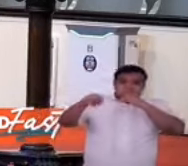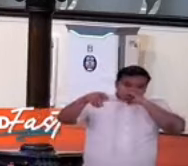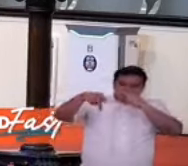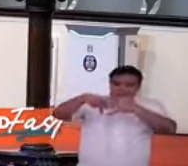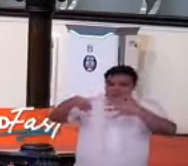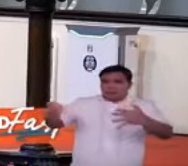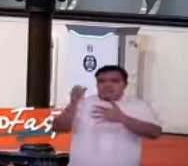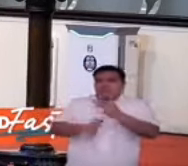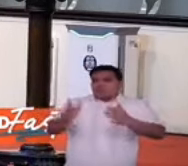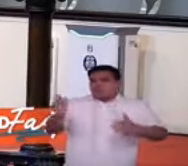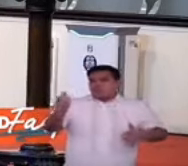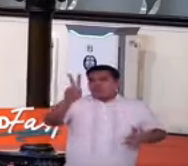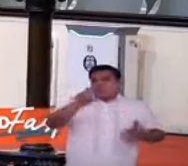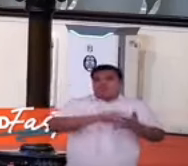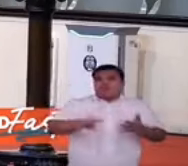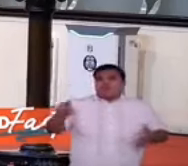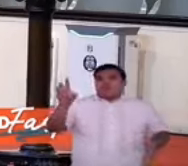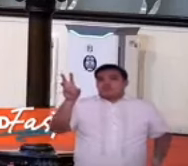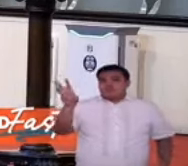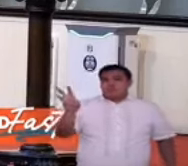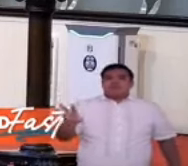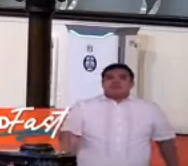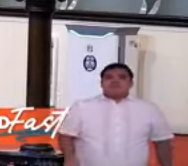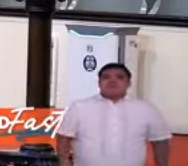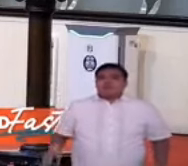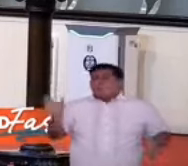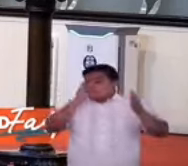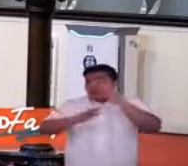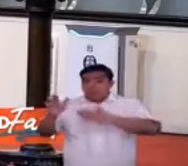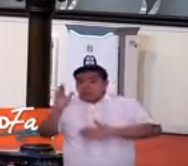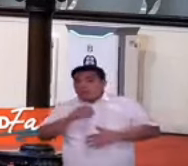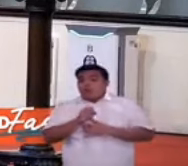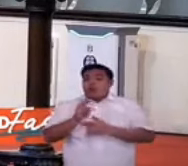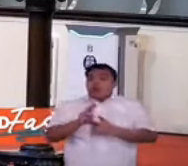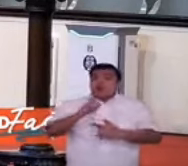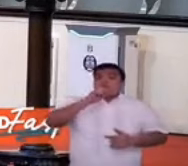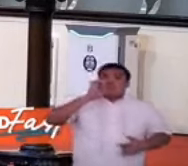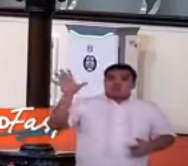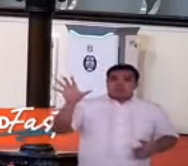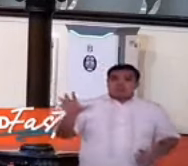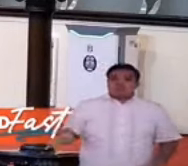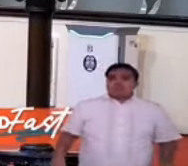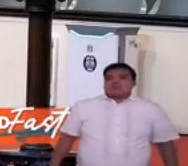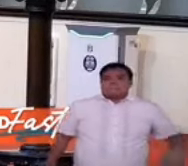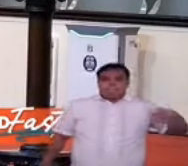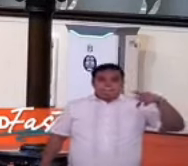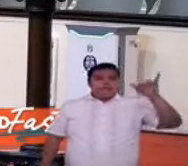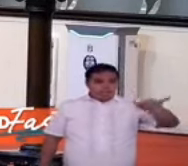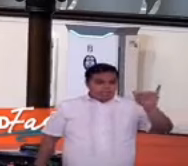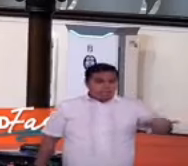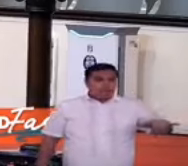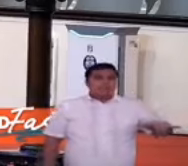Proverbs 22 verse number 6. Is it a proverb, pastor, or is it a promise? Yes and no.